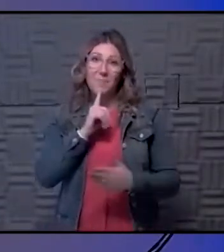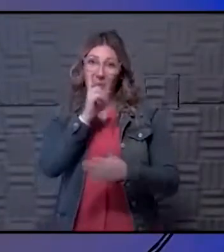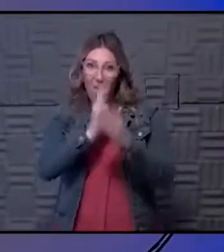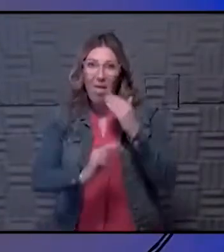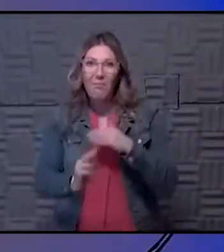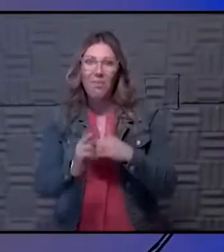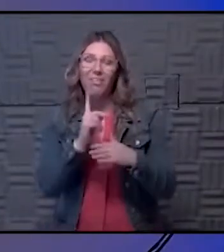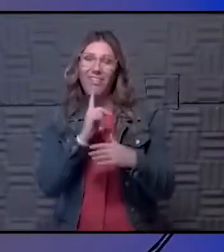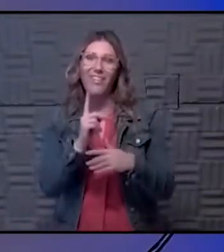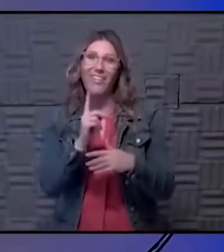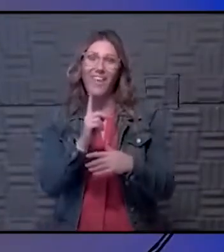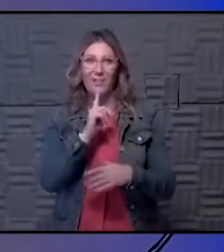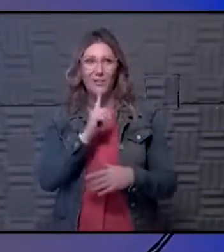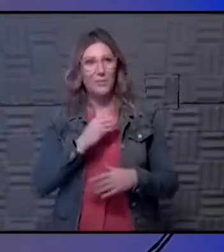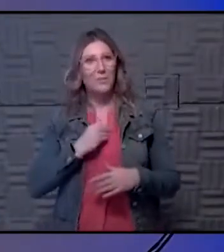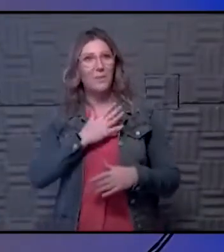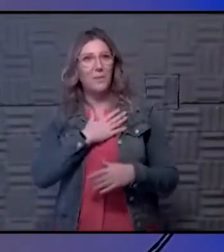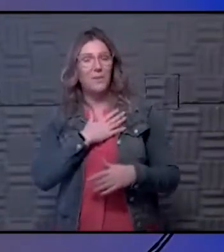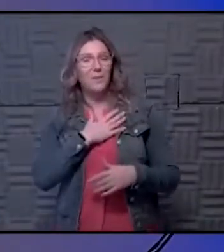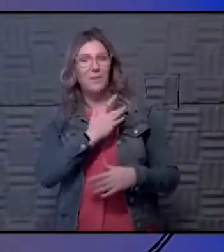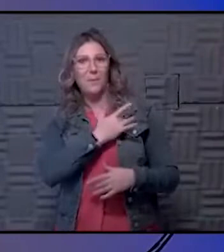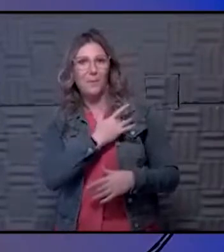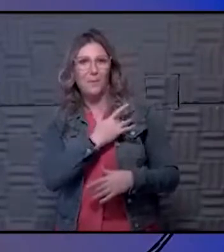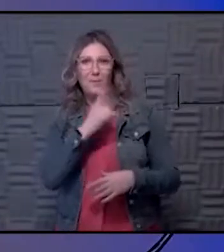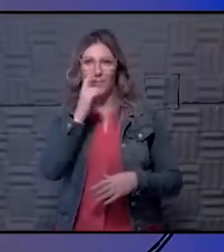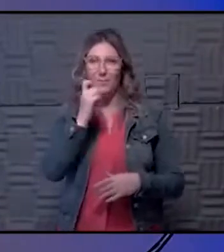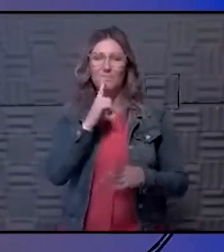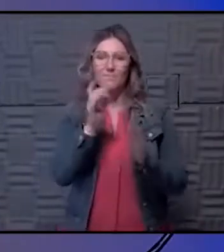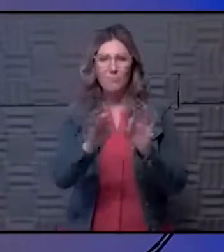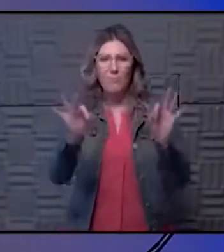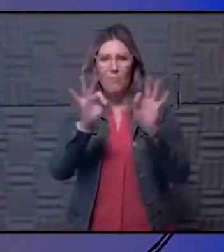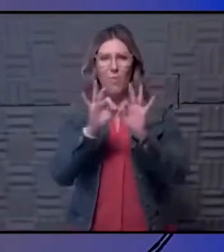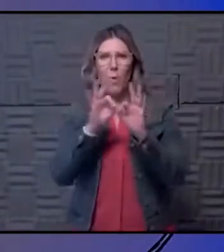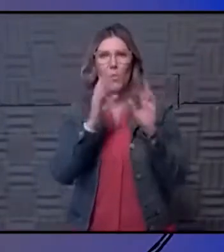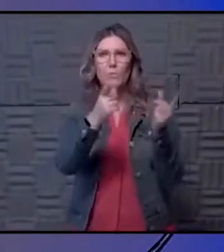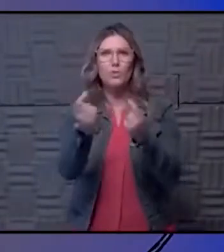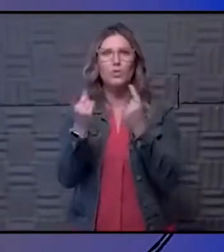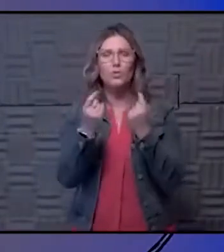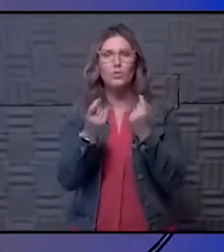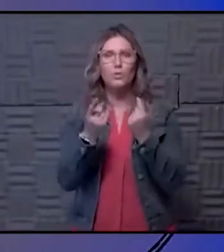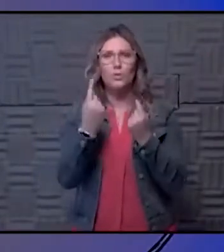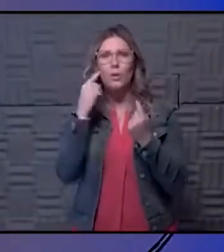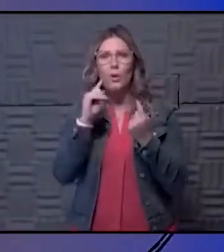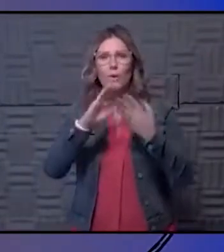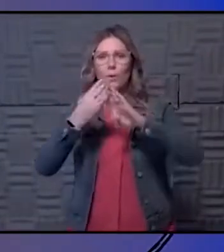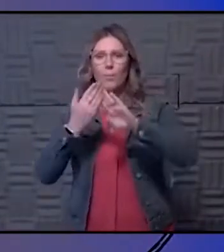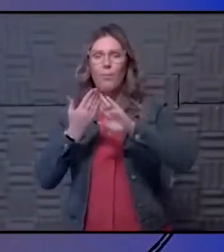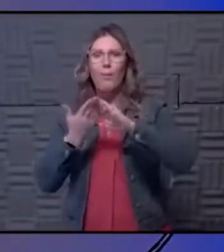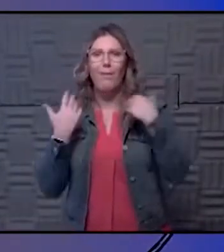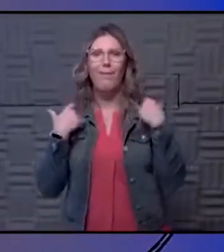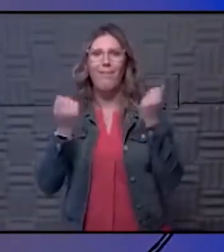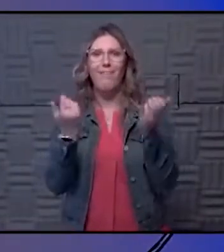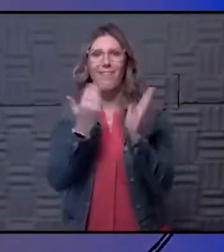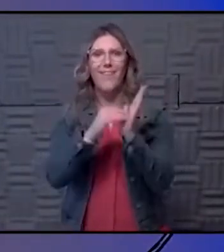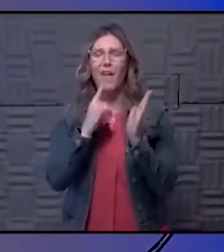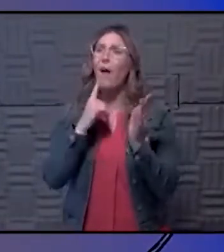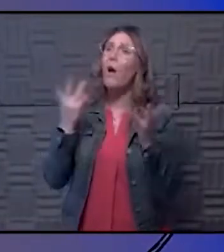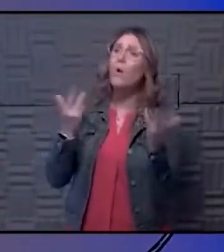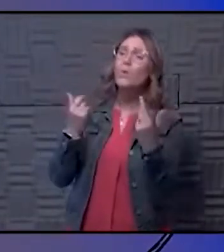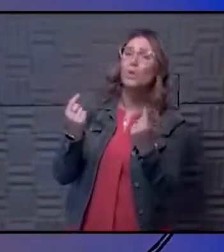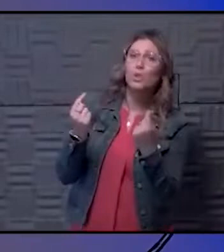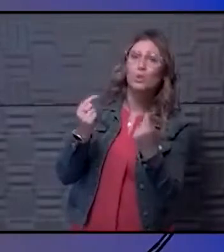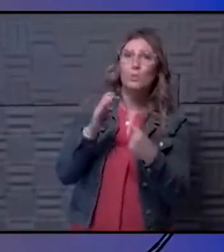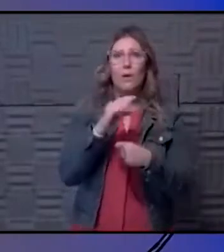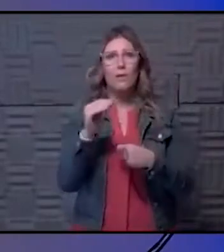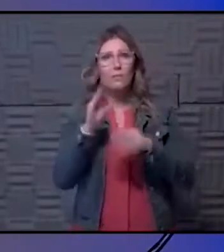actually, because it's such an important piece of what we're doing to get our community healthy, and so many people just want to say, what can I do? And this is